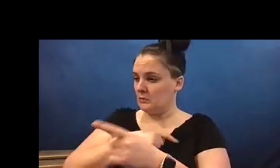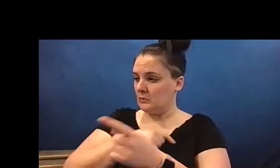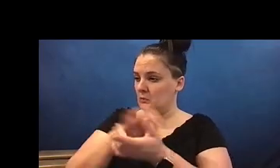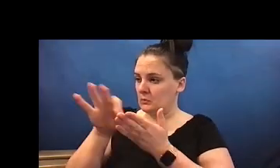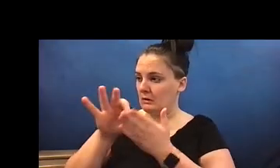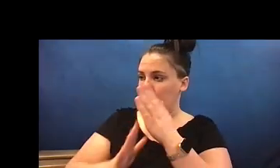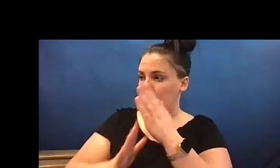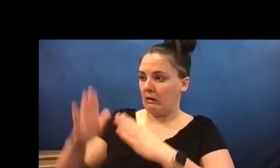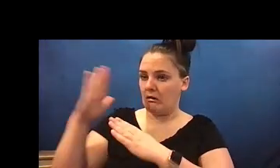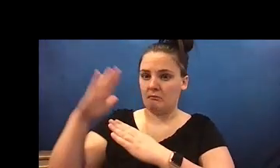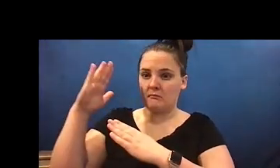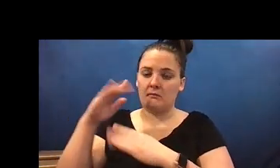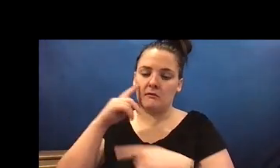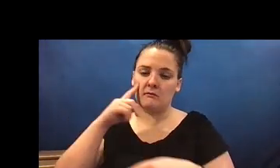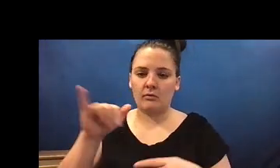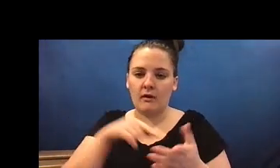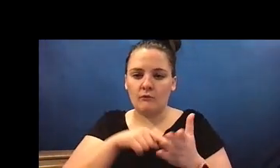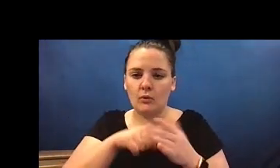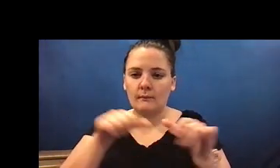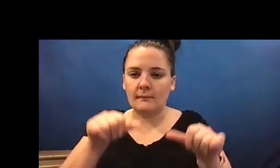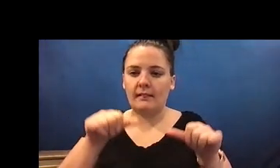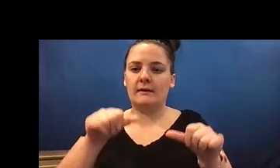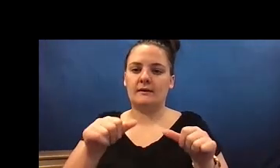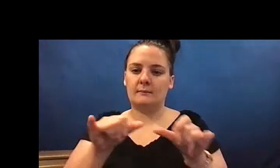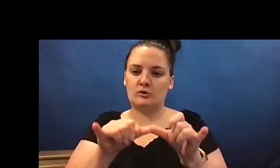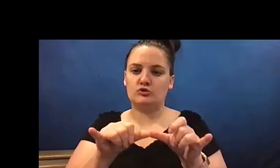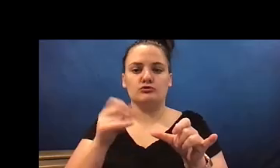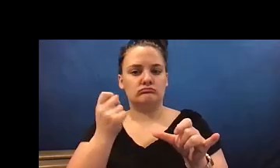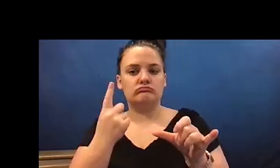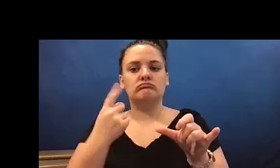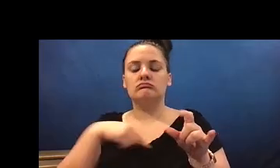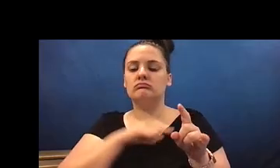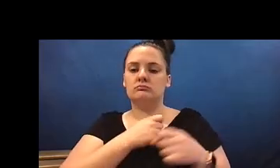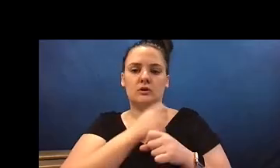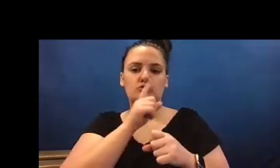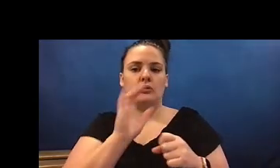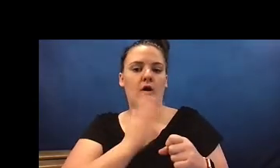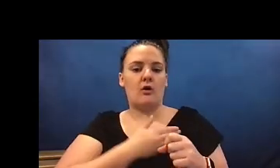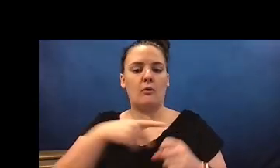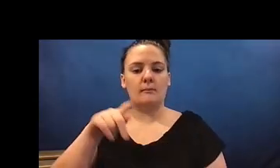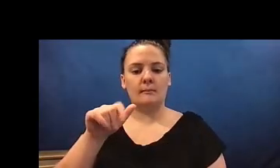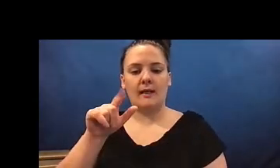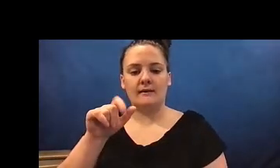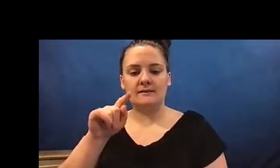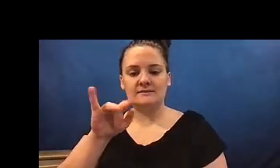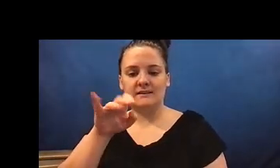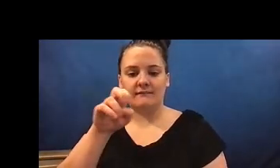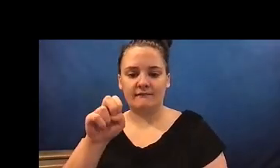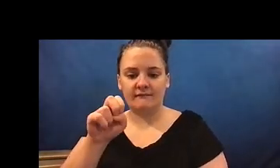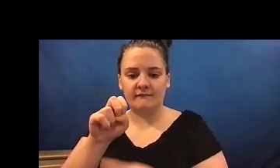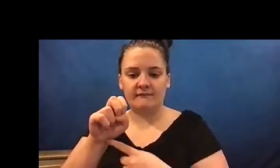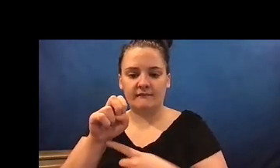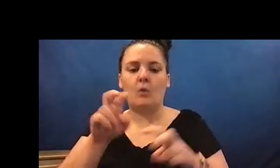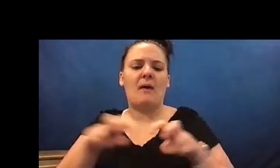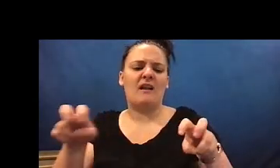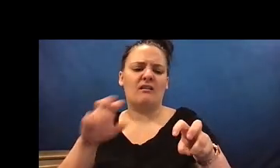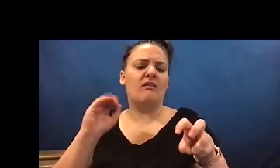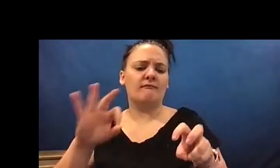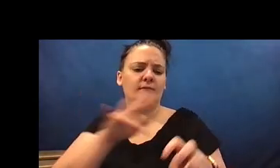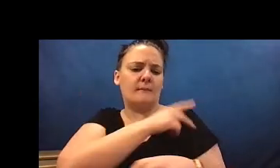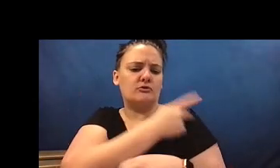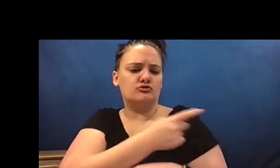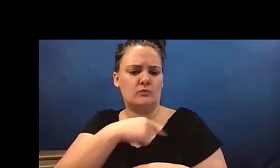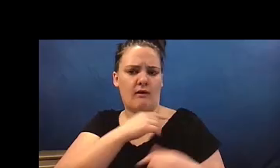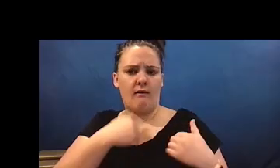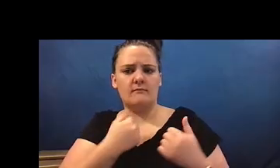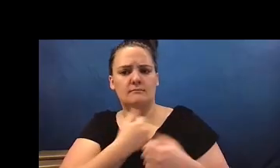to keep whatever panel of patients we have healthy to avoid the admissions to the ED. So if you look